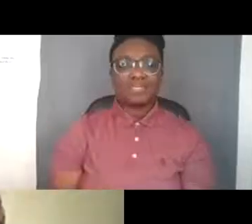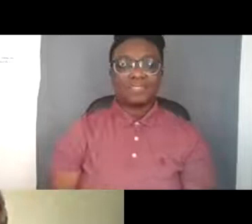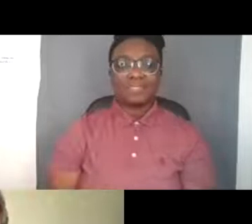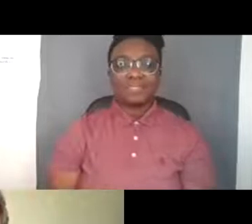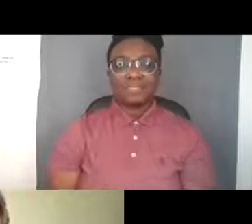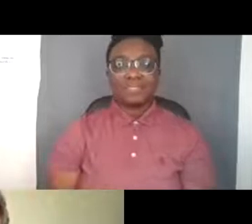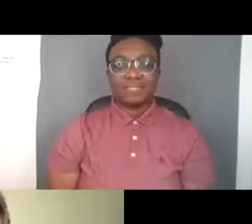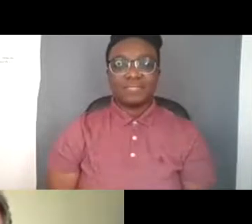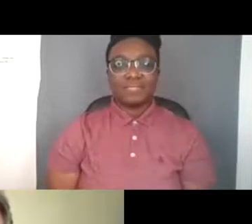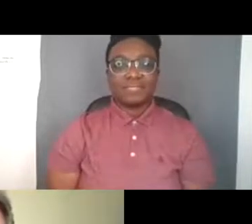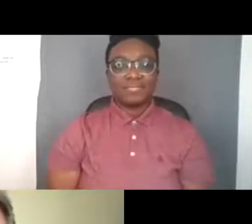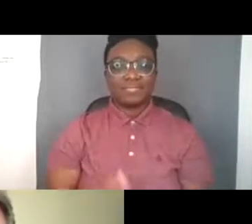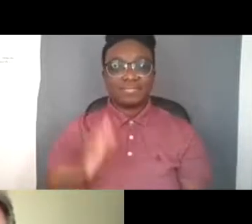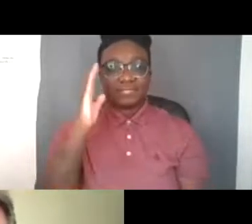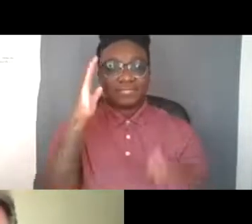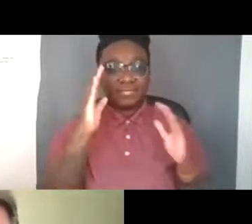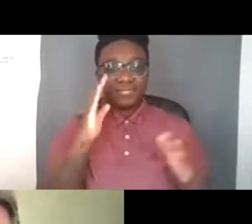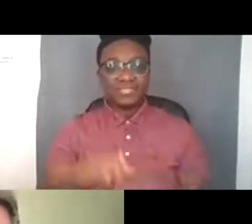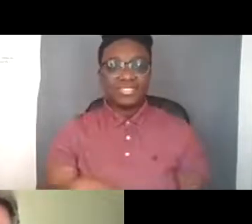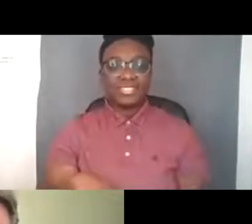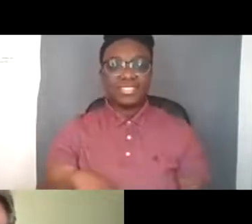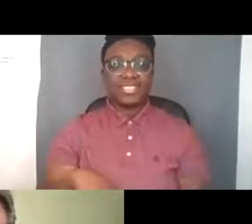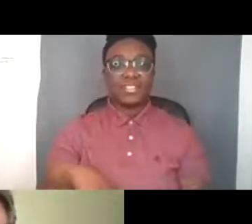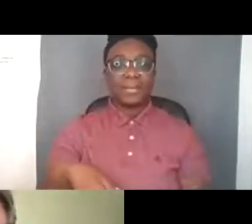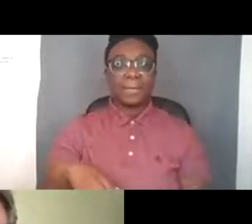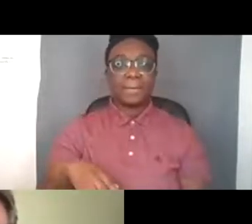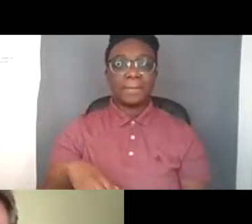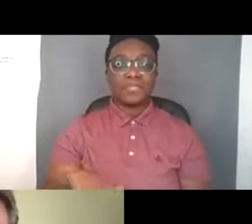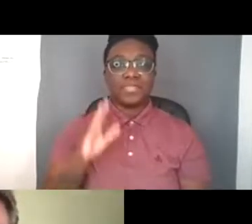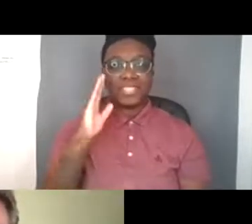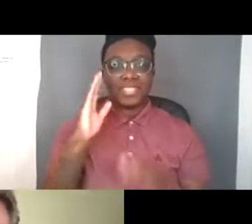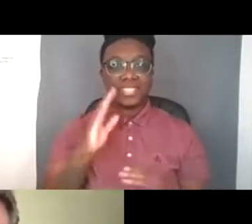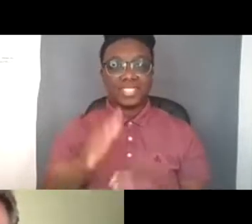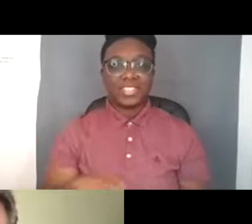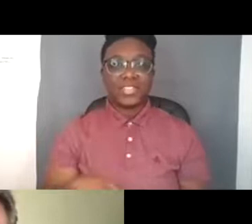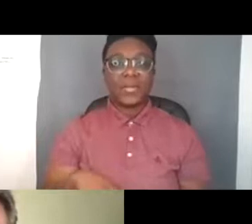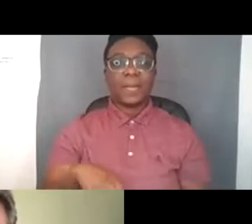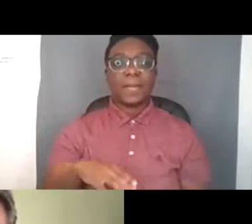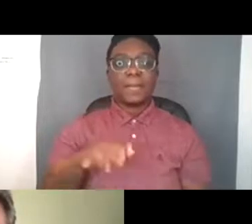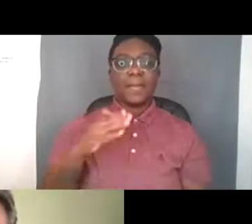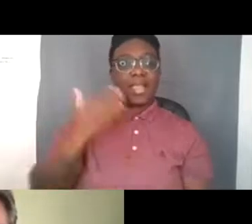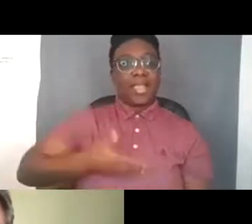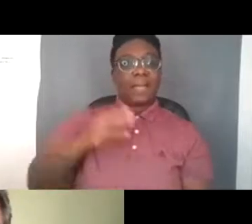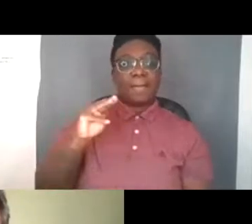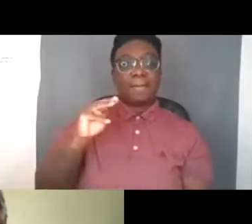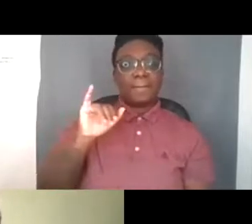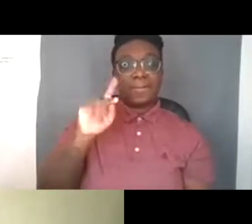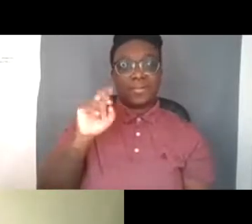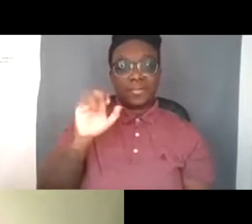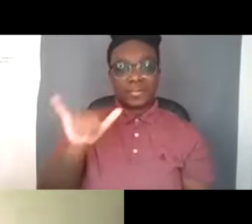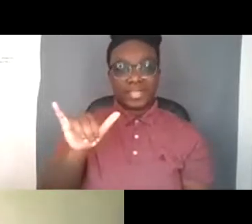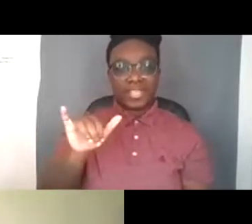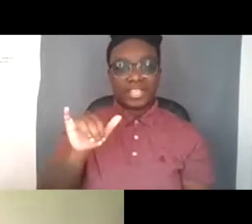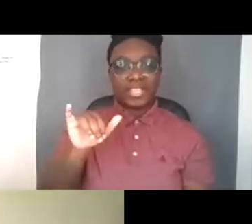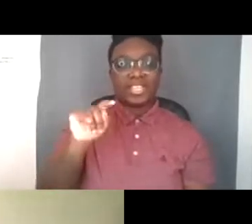Hi. I'll have you say your full name. Hello, Mikey. Hello, Mrs. Ross. I'm Mikey Trahan. I am